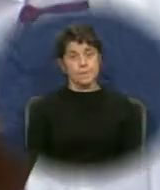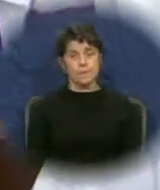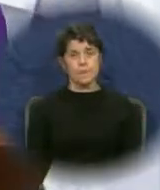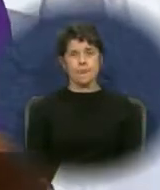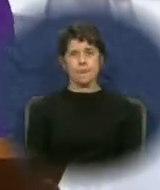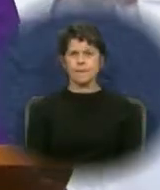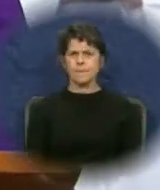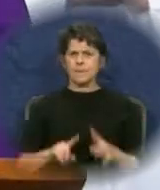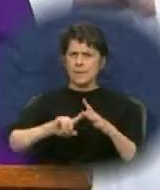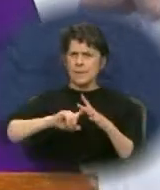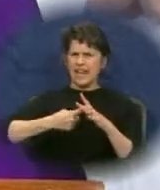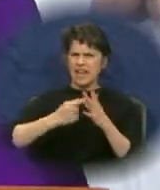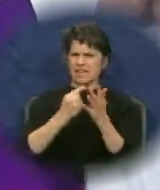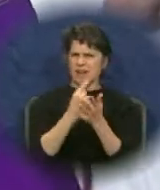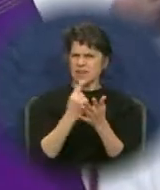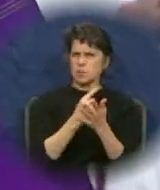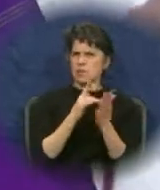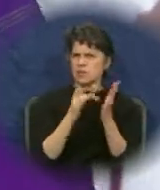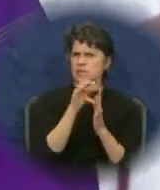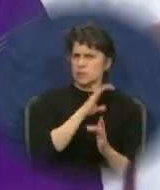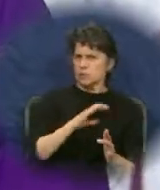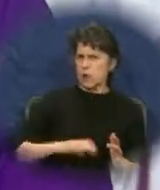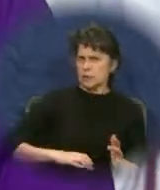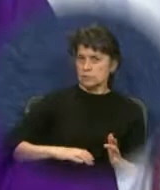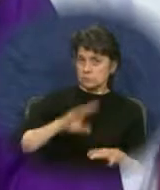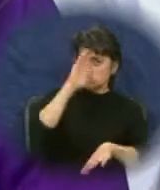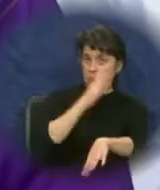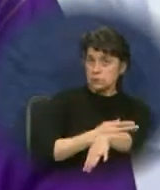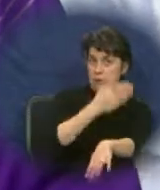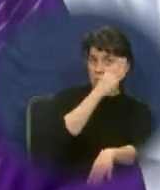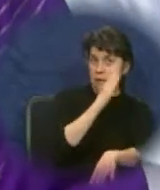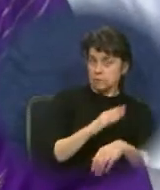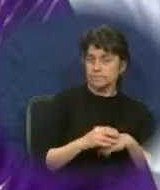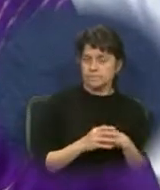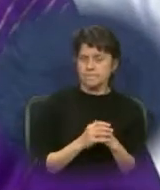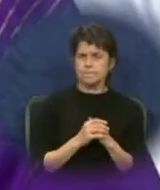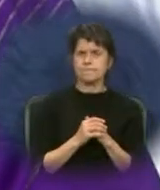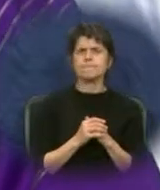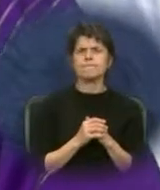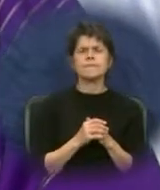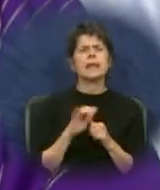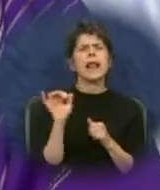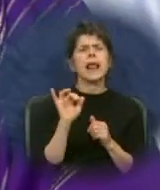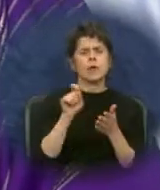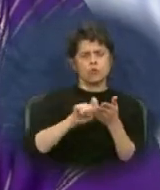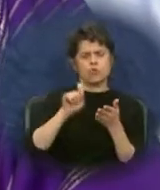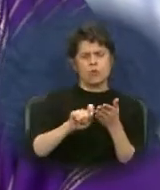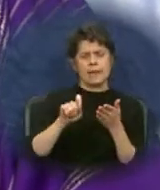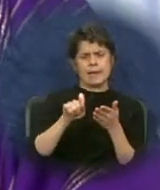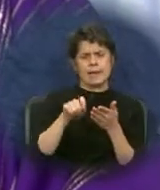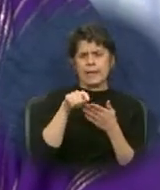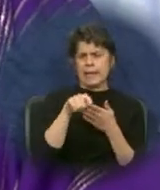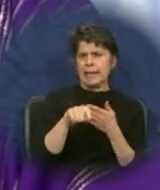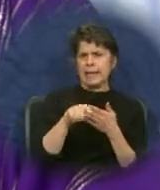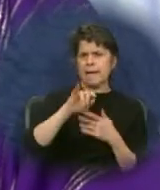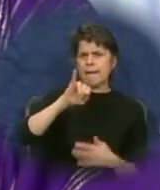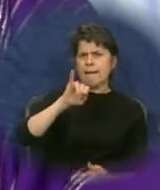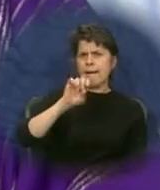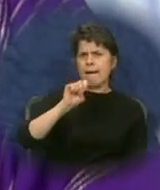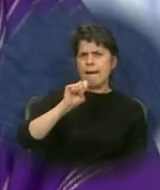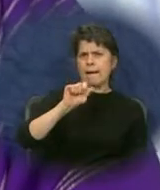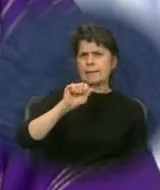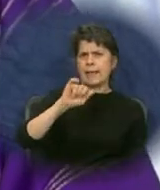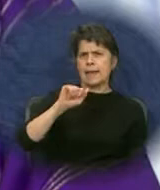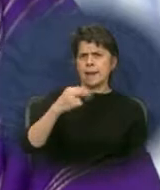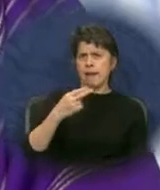The beginning of the Gospel of Jesus Christ, the Son of God. As it is written in Isaiah the prophet, "Behold, I